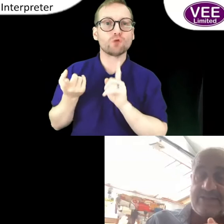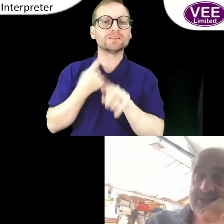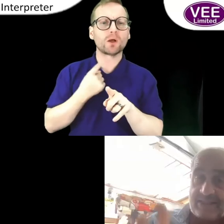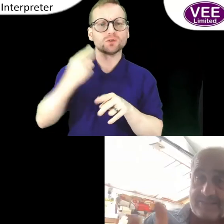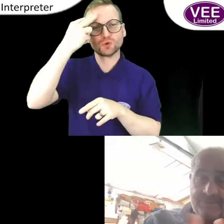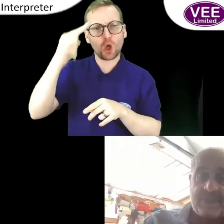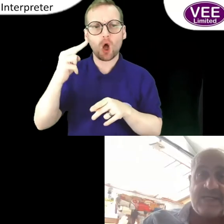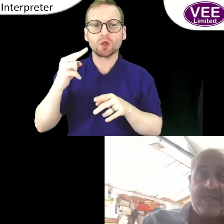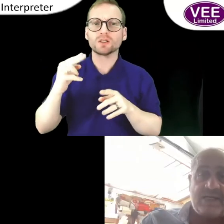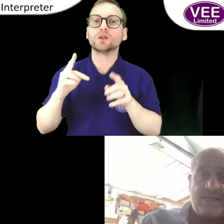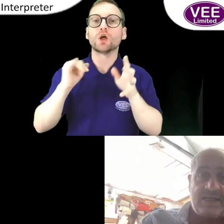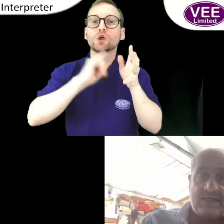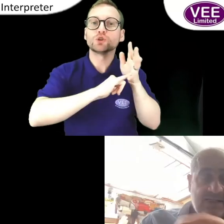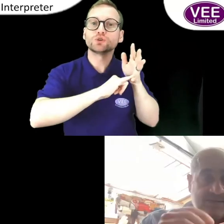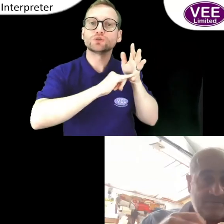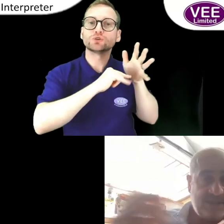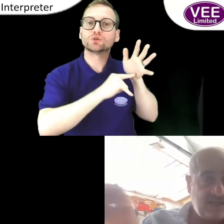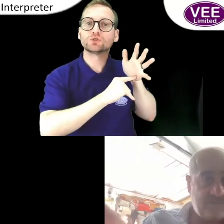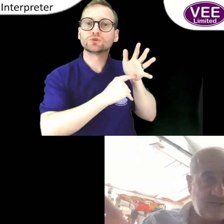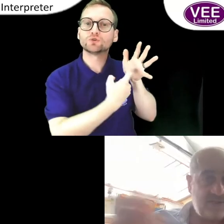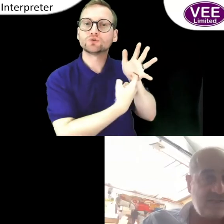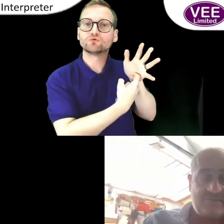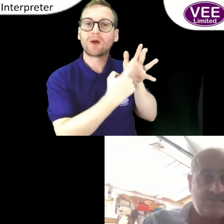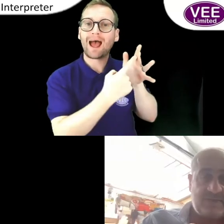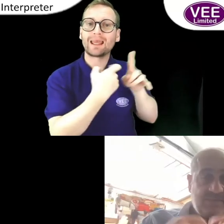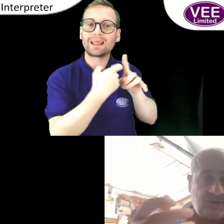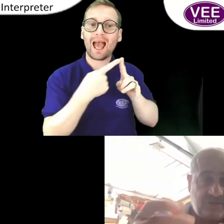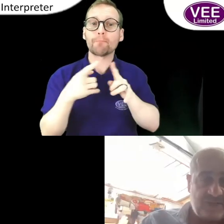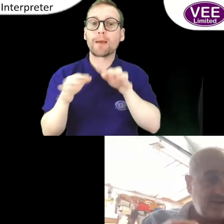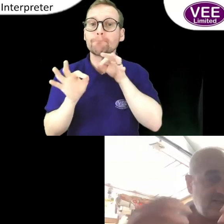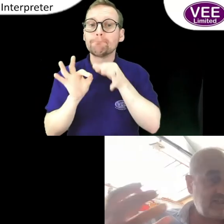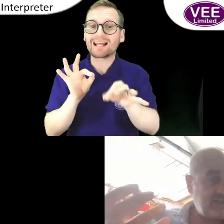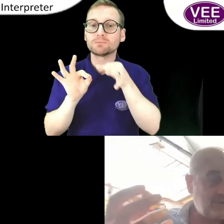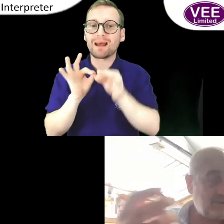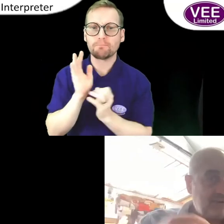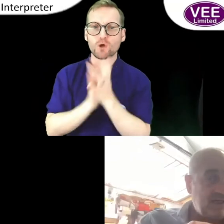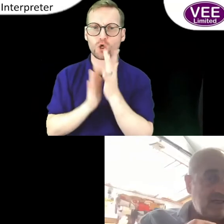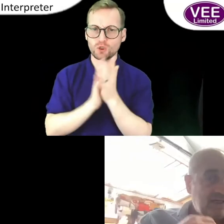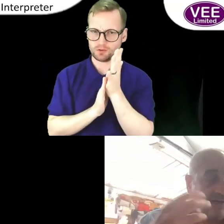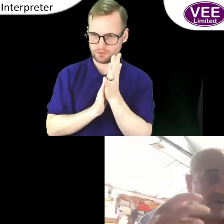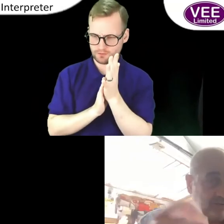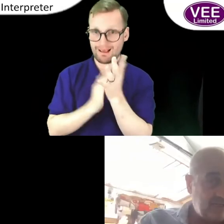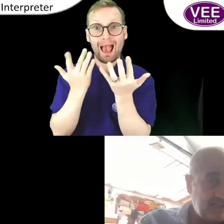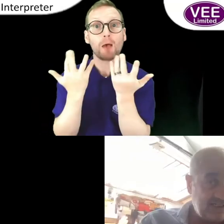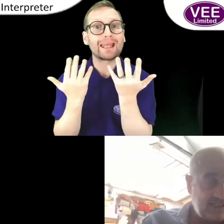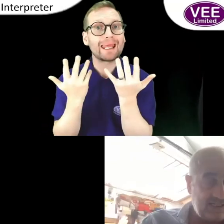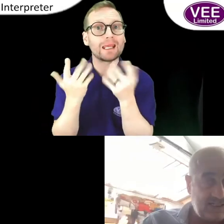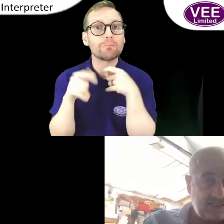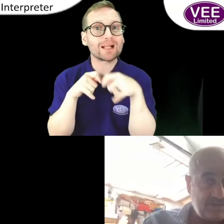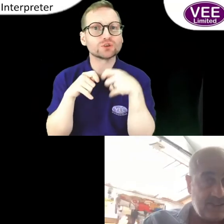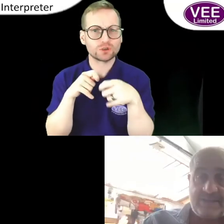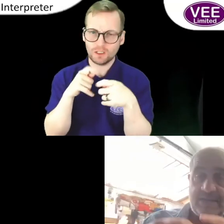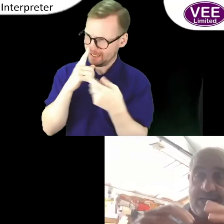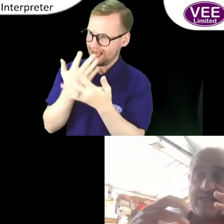called strike, and I am burning matches, the amount of matches response to the amount of days since the